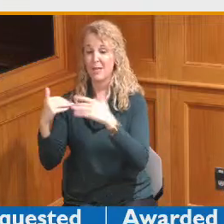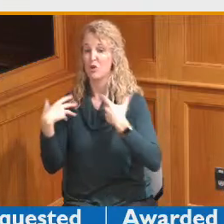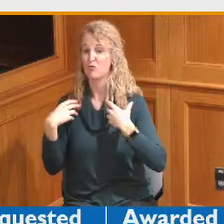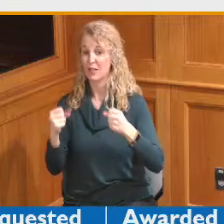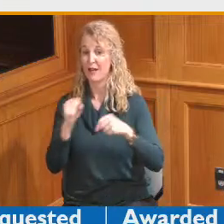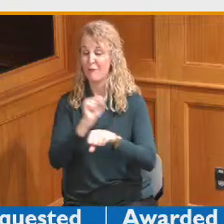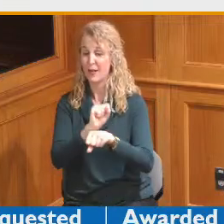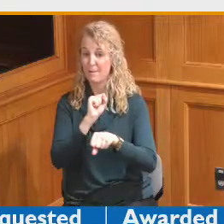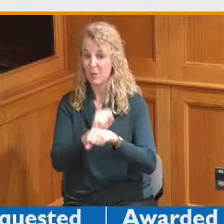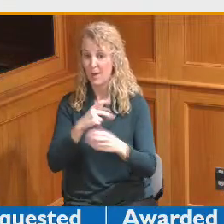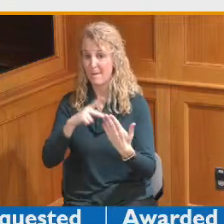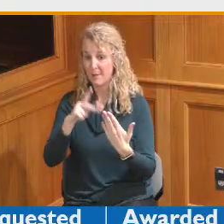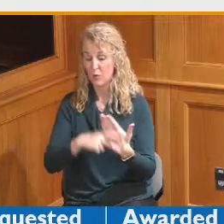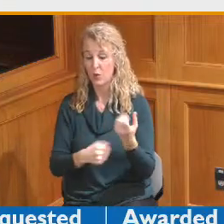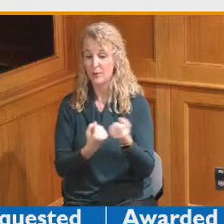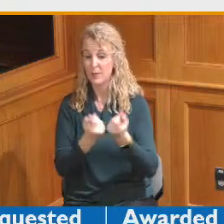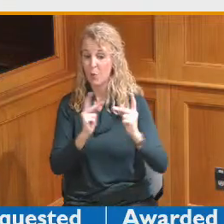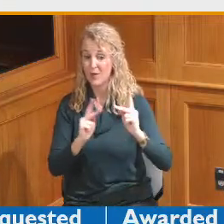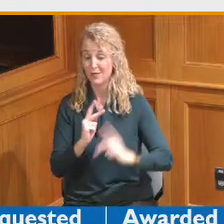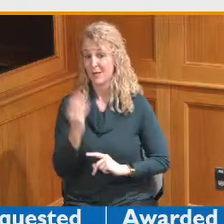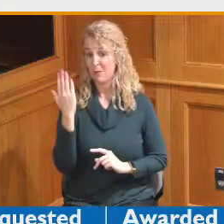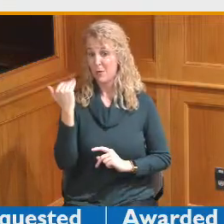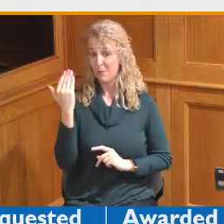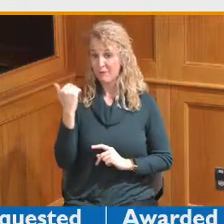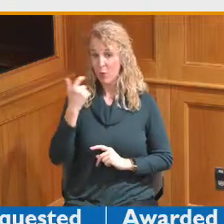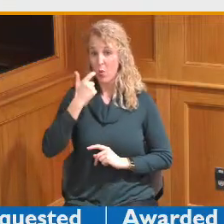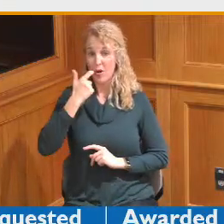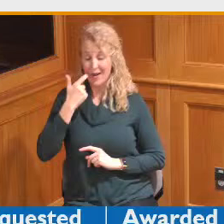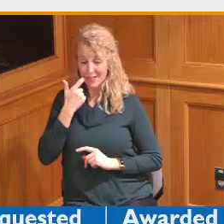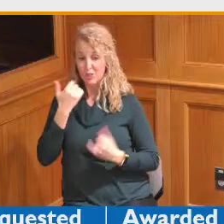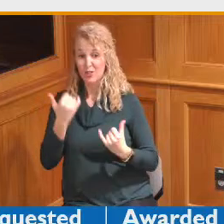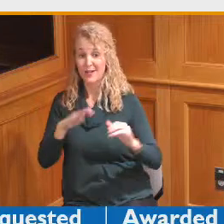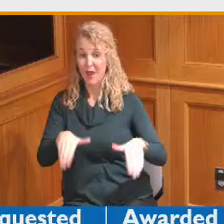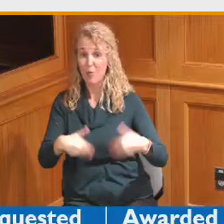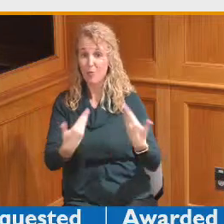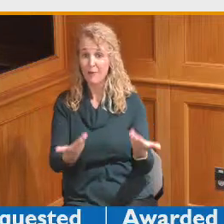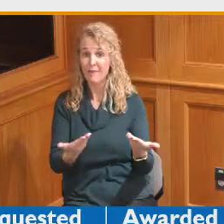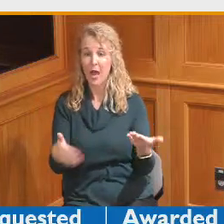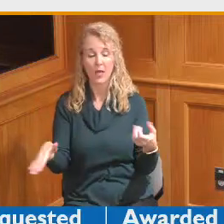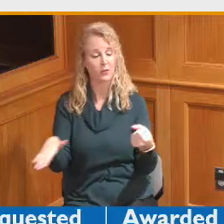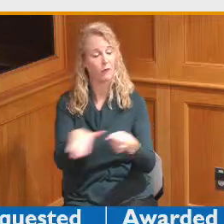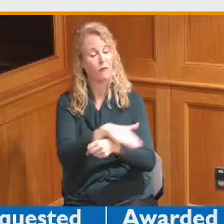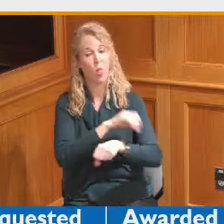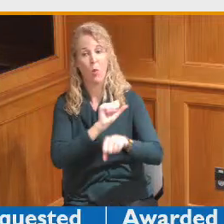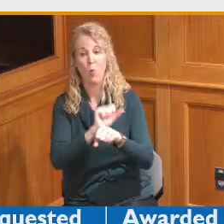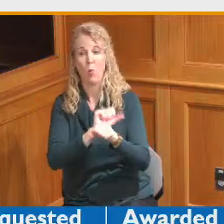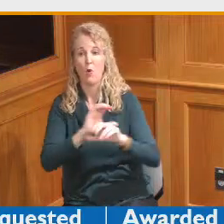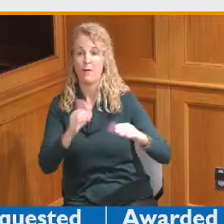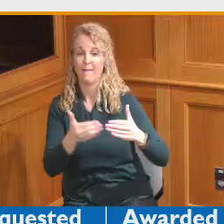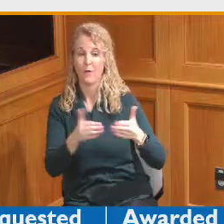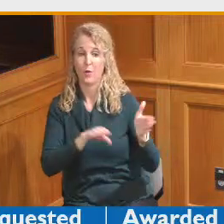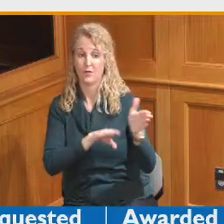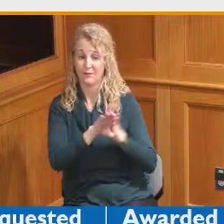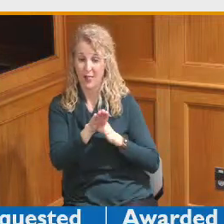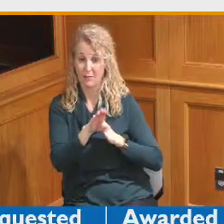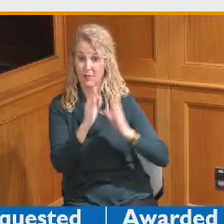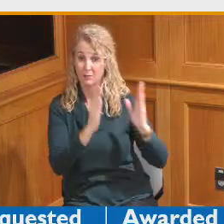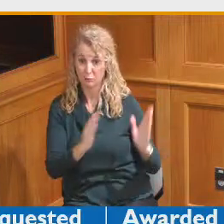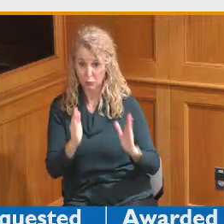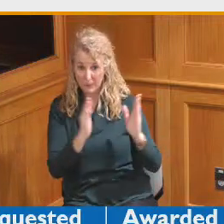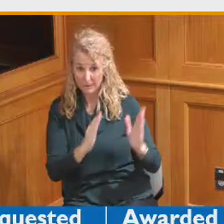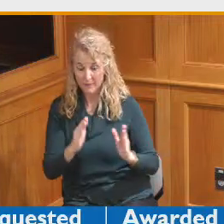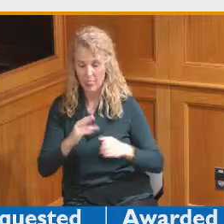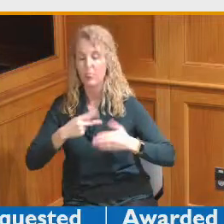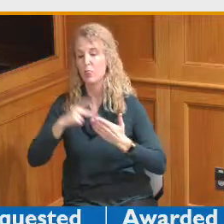Employment Program supports individuals with substance use challenges by offering holistic workforce development. PrEP, as the program's